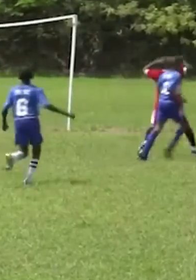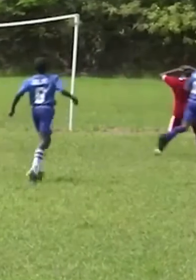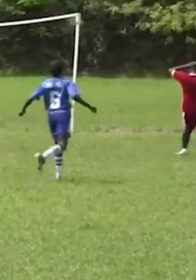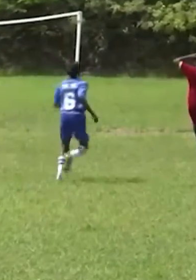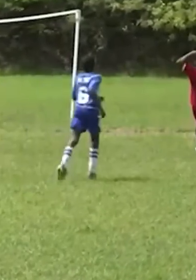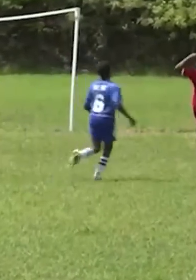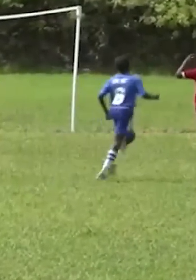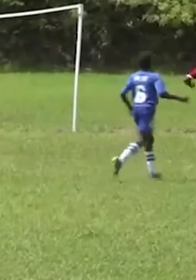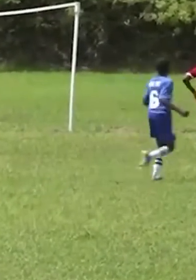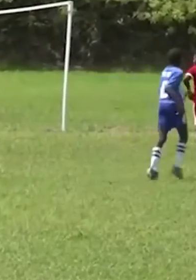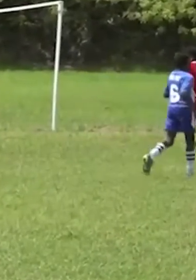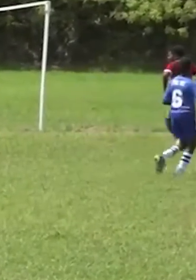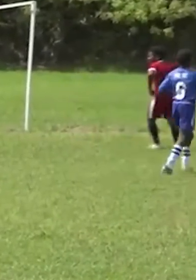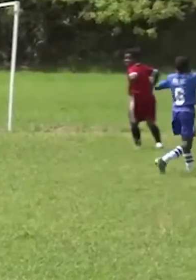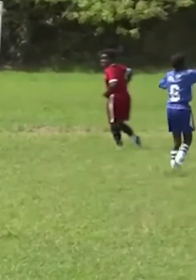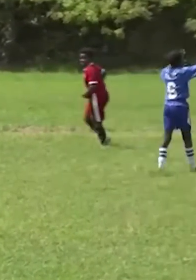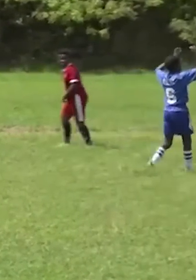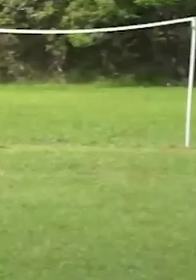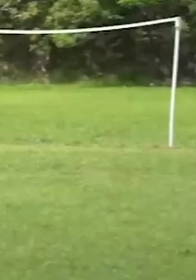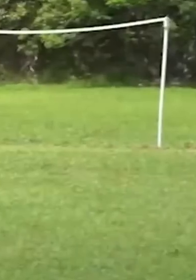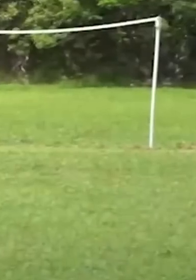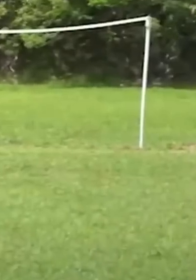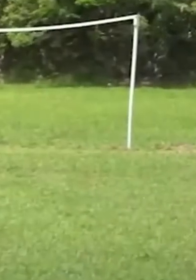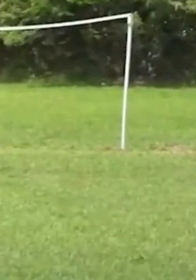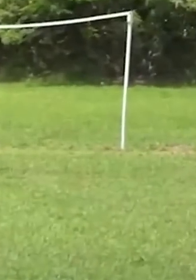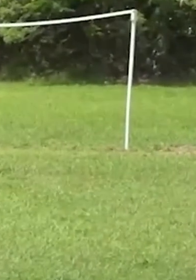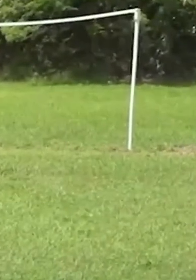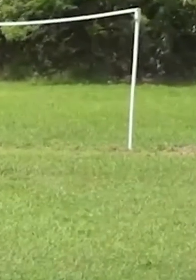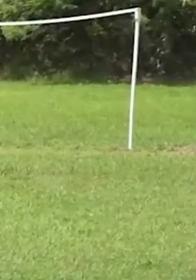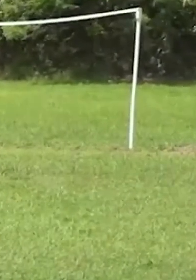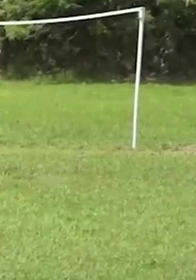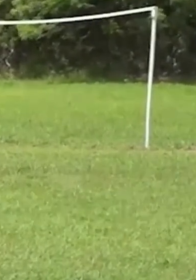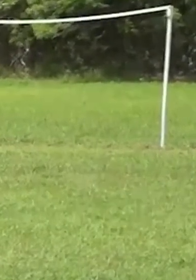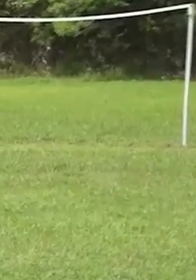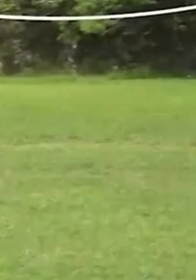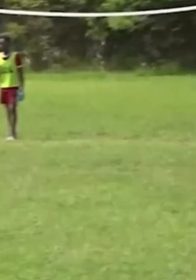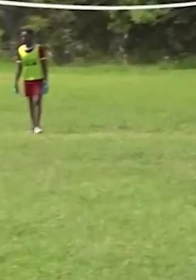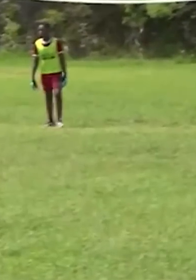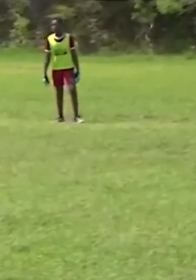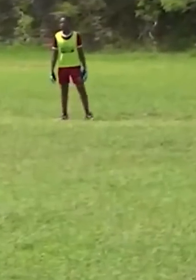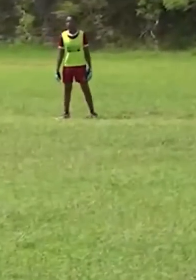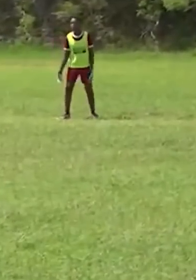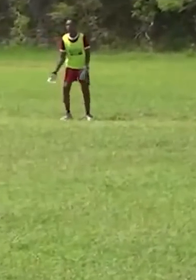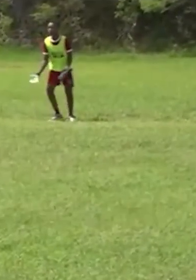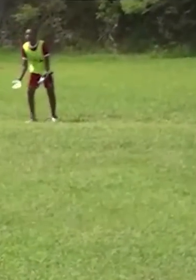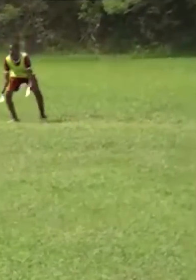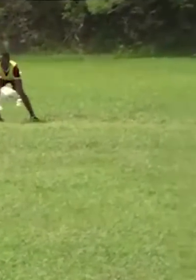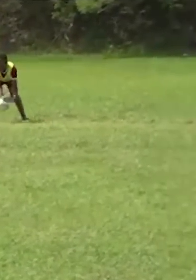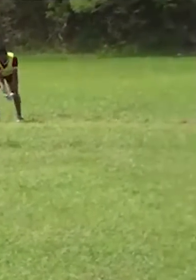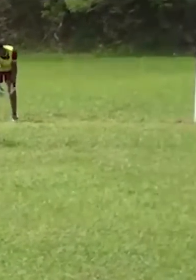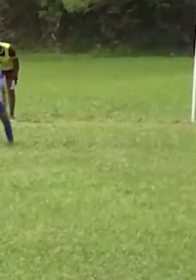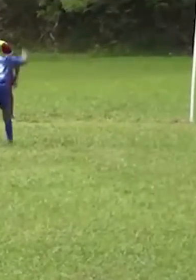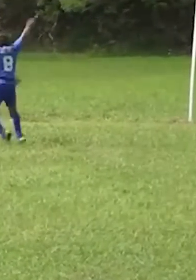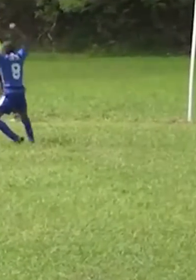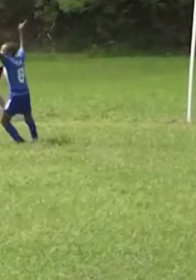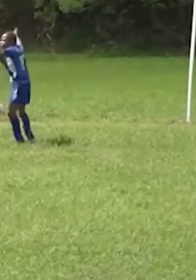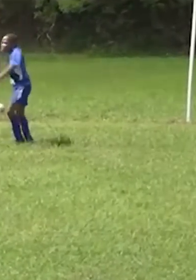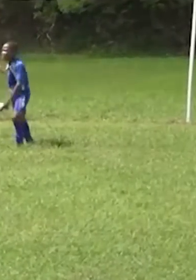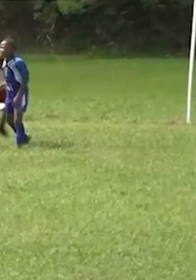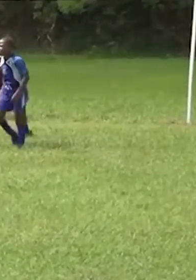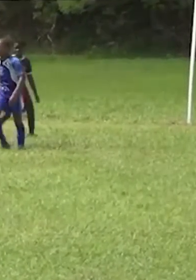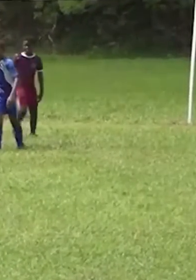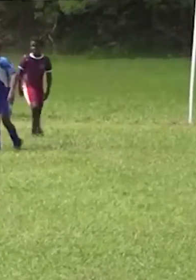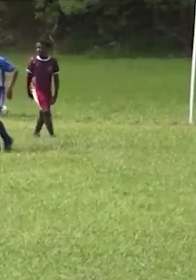half volley. That's 2-0. West Terrace on the attack again. Lovely turn, and the shot is too hot to handle for the